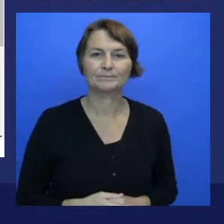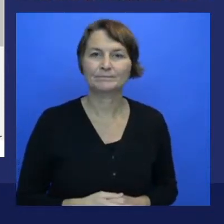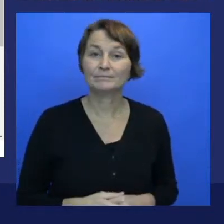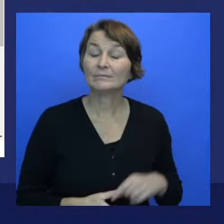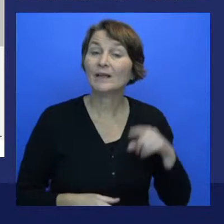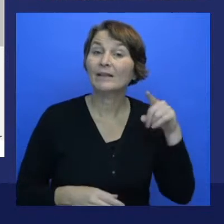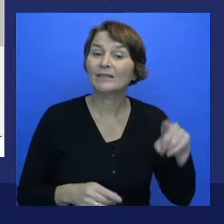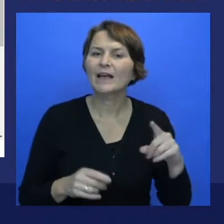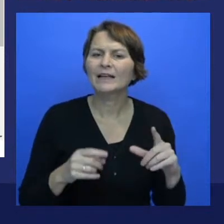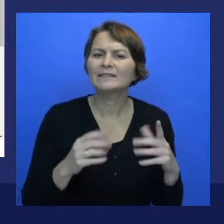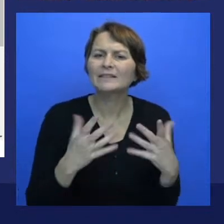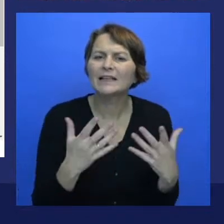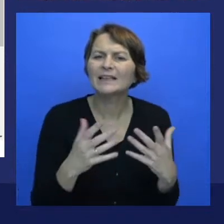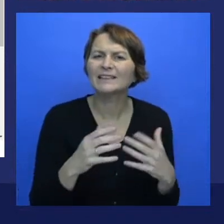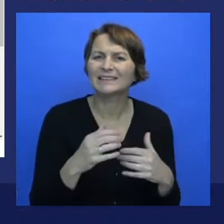it's